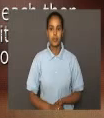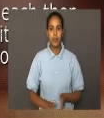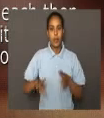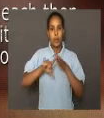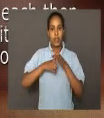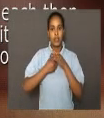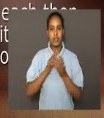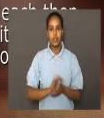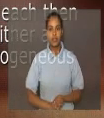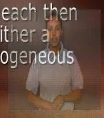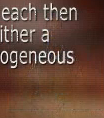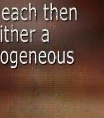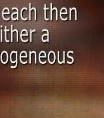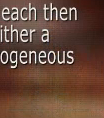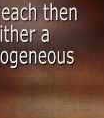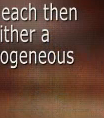Begin.